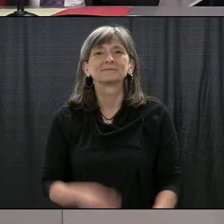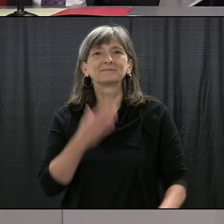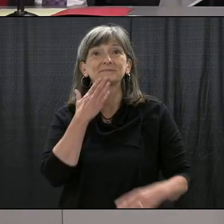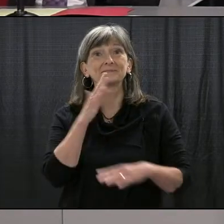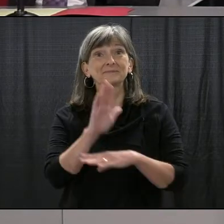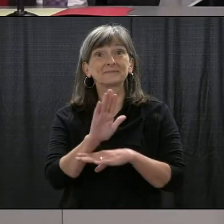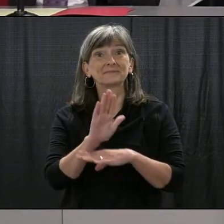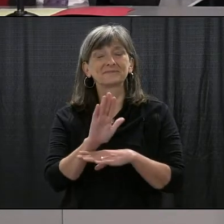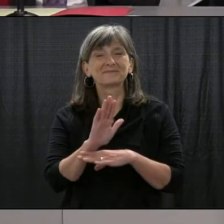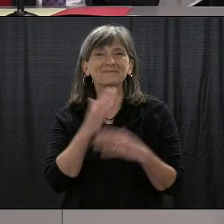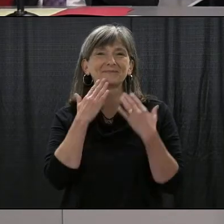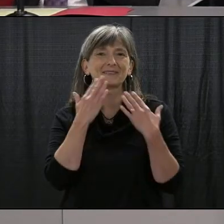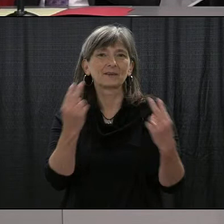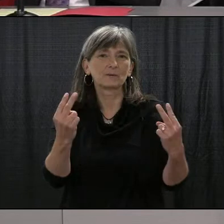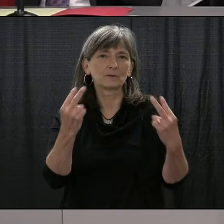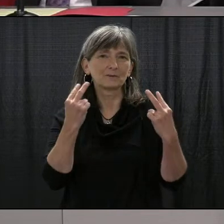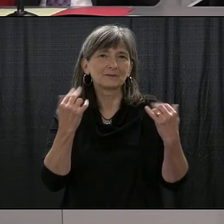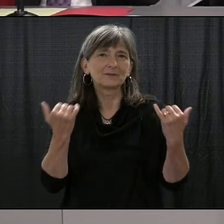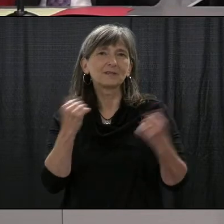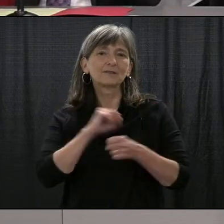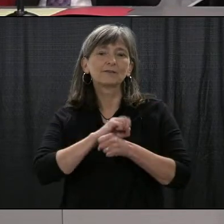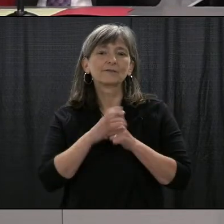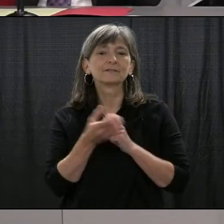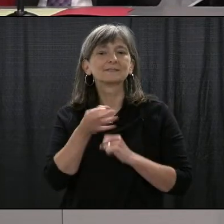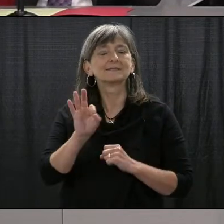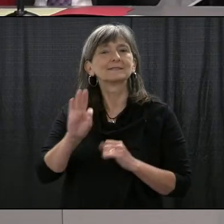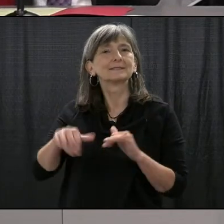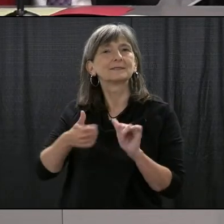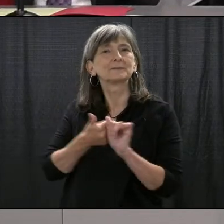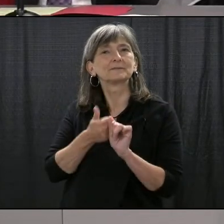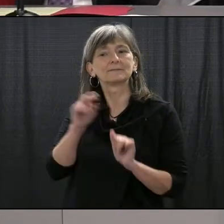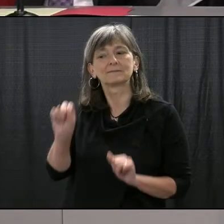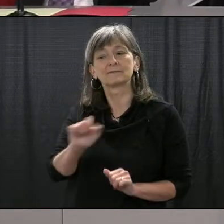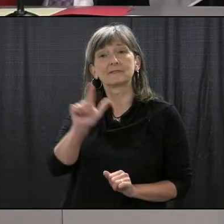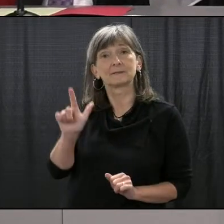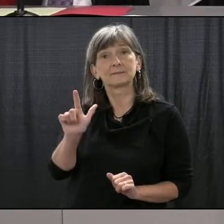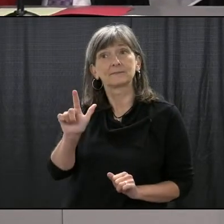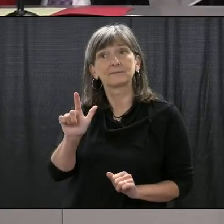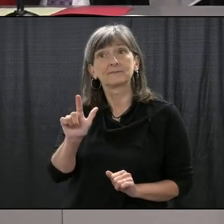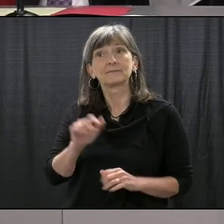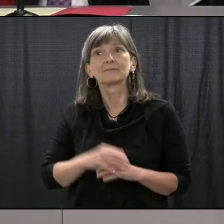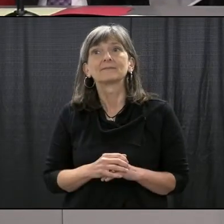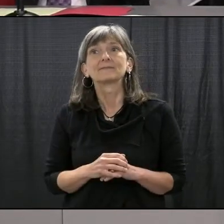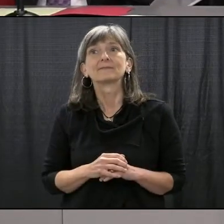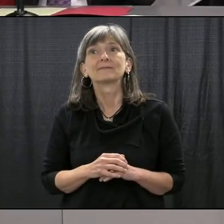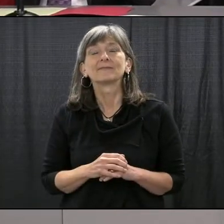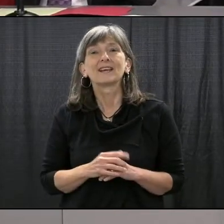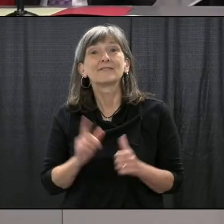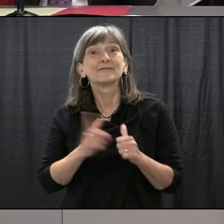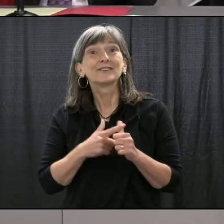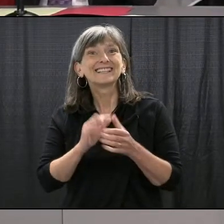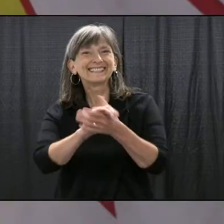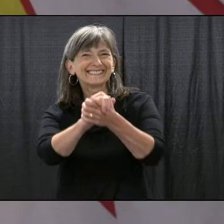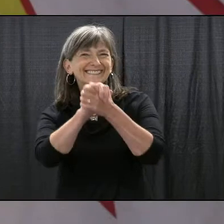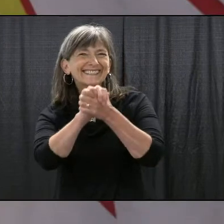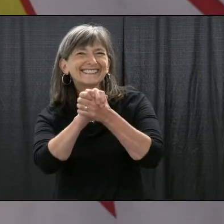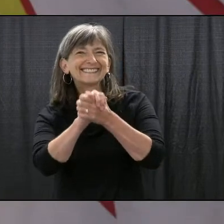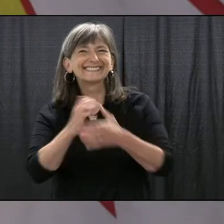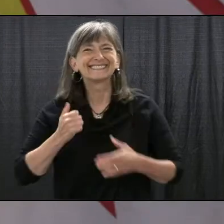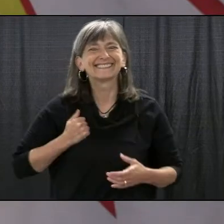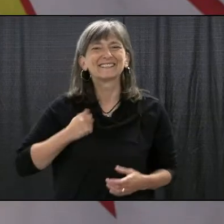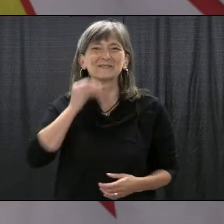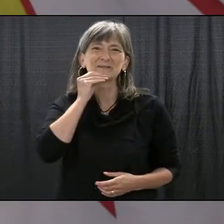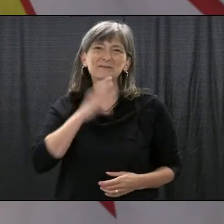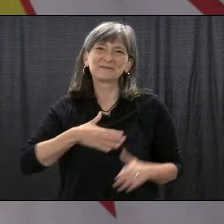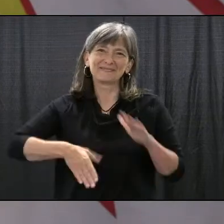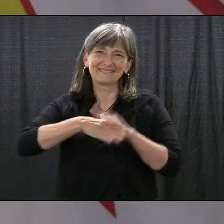Good afternoon. Thank you all for joining us for today's COVID-19 update for Newfoundland and Labrador. First, congratulations to the Canadian